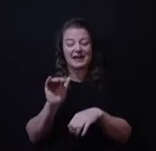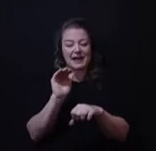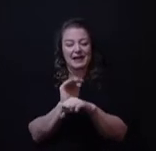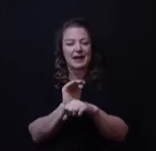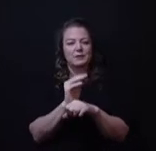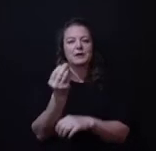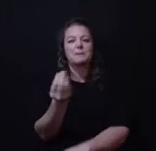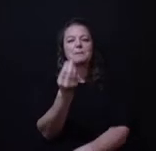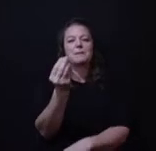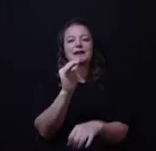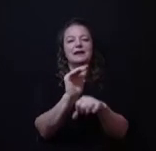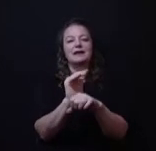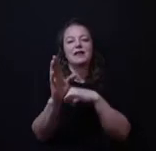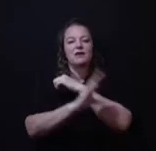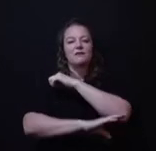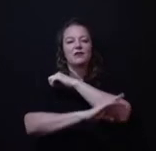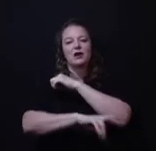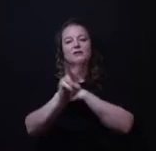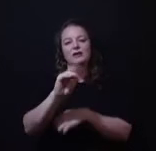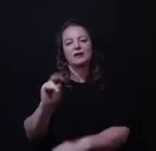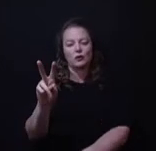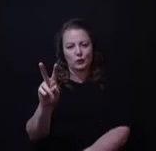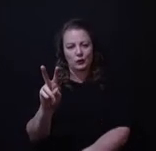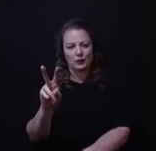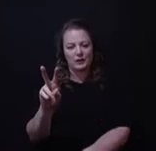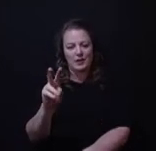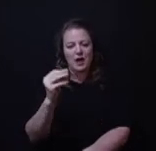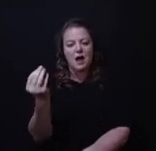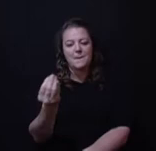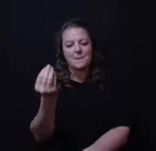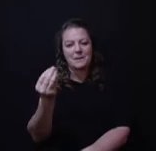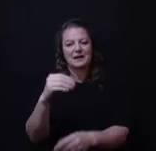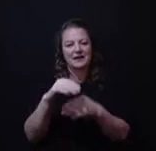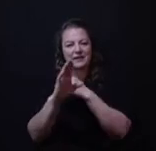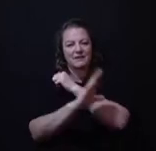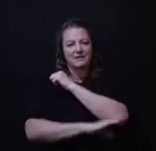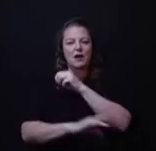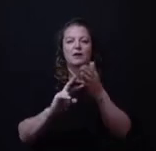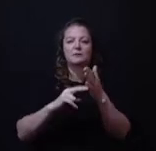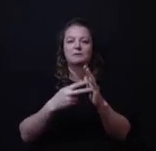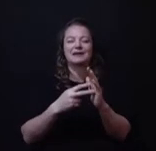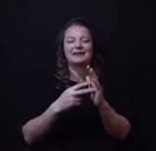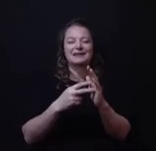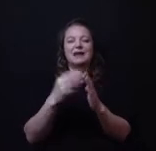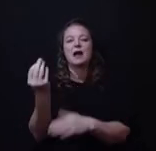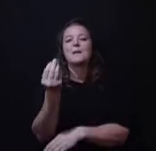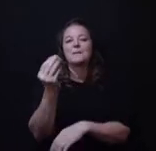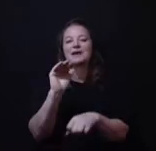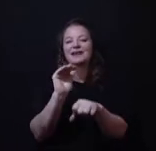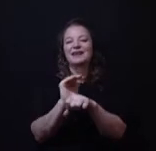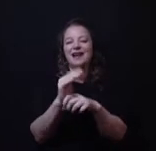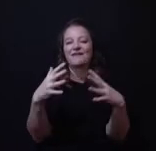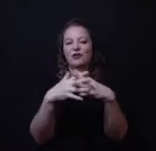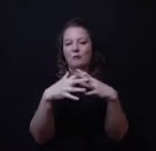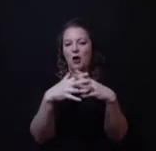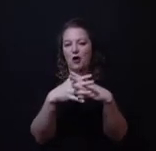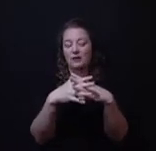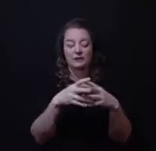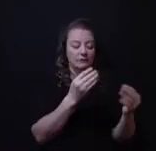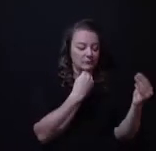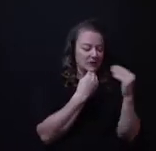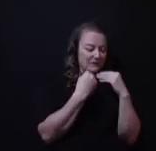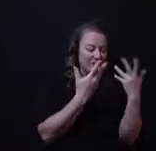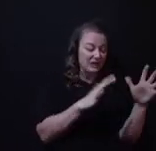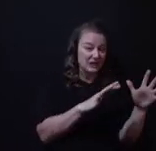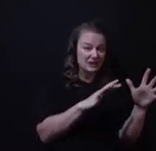Monday. It was in the fall of 2002. And Monday in the fall means Monday night football. So as soon as the meal was over,